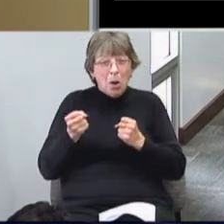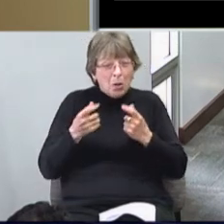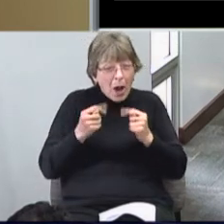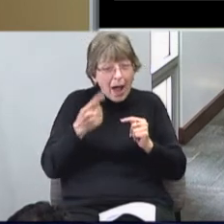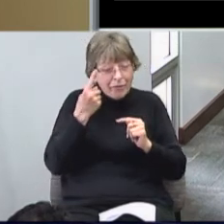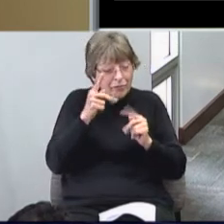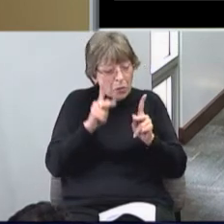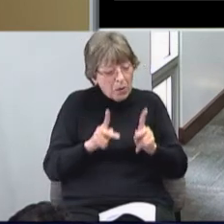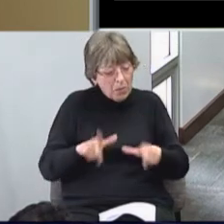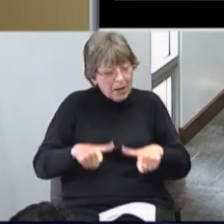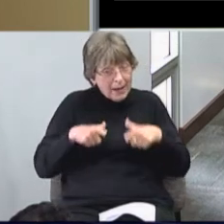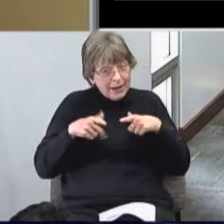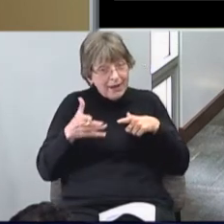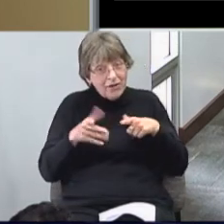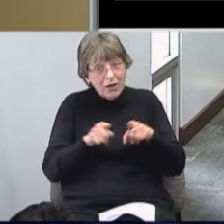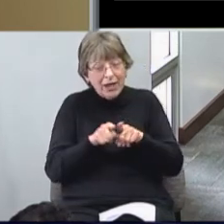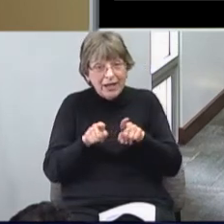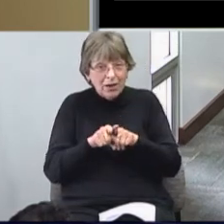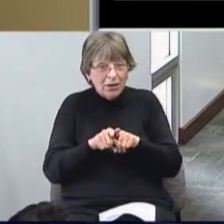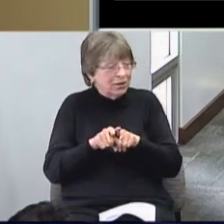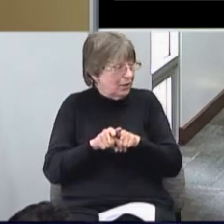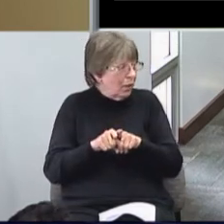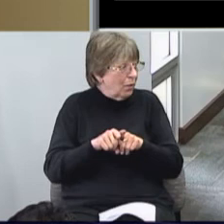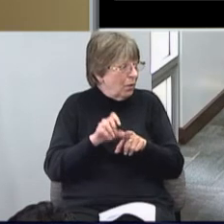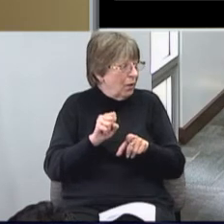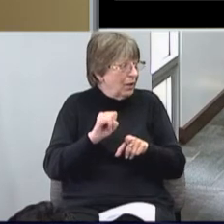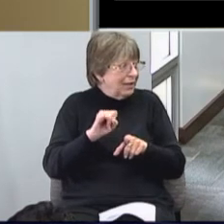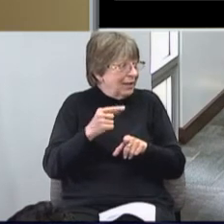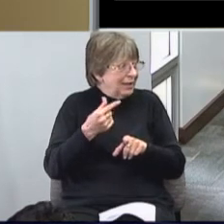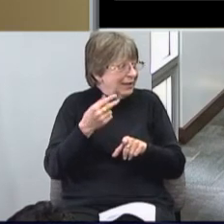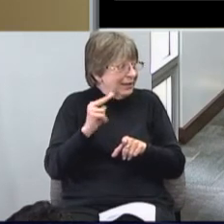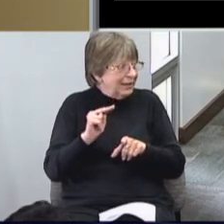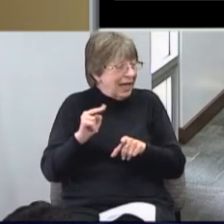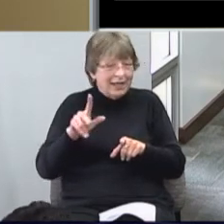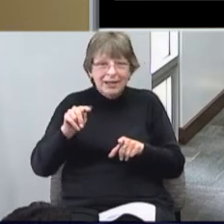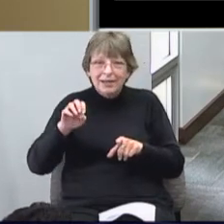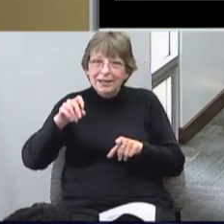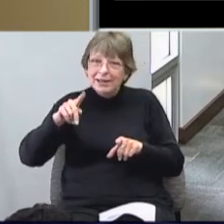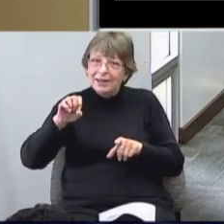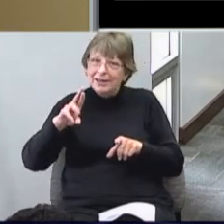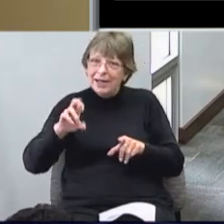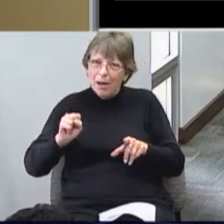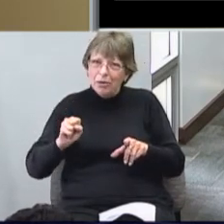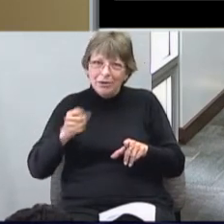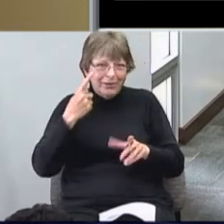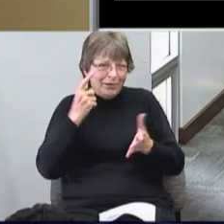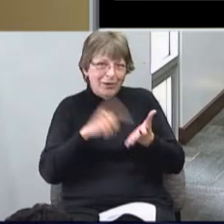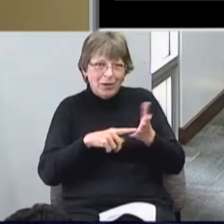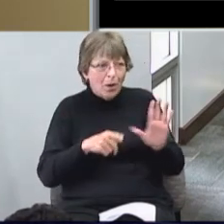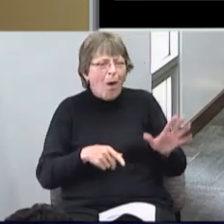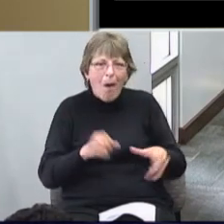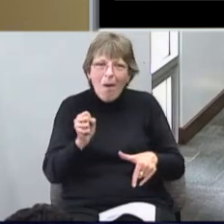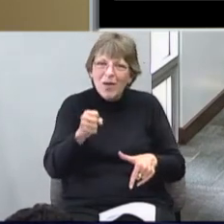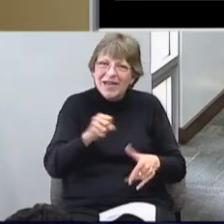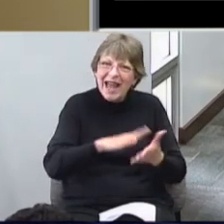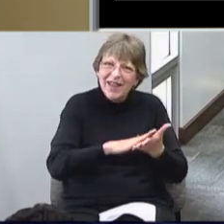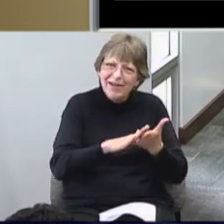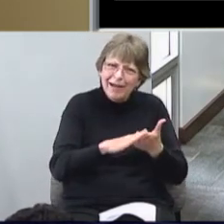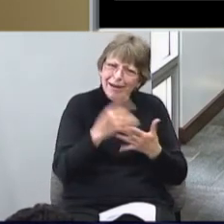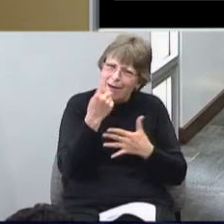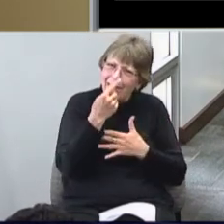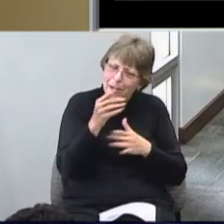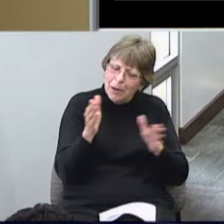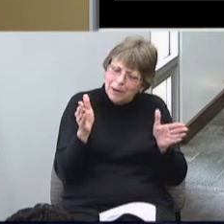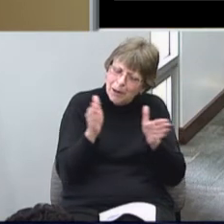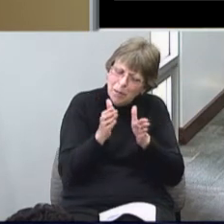And then we also did put sign toppers out there recently. I don't know if you've had the chance to drive Those are through. nice. They're nice. But they look a little small. Small,